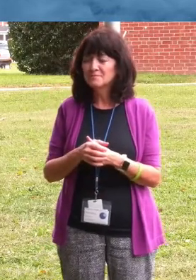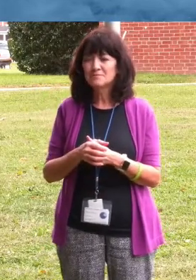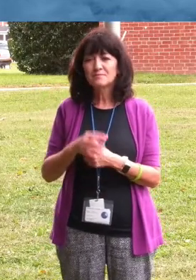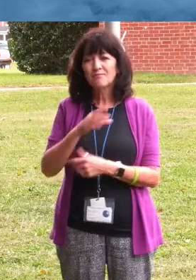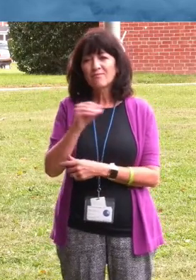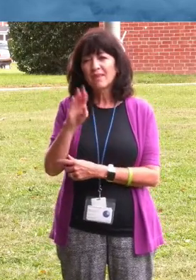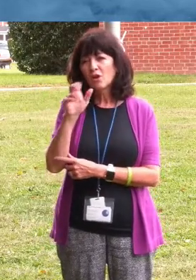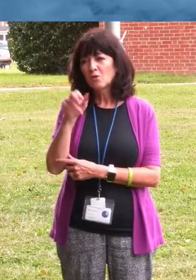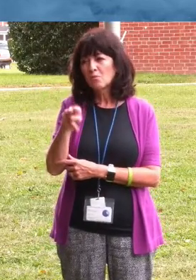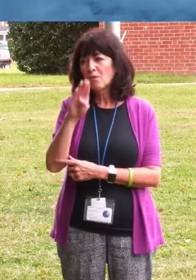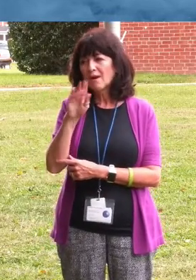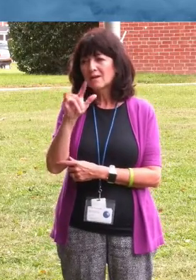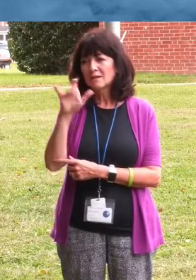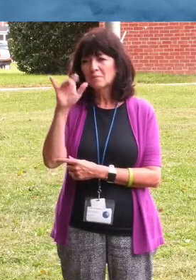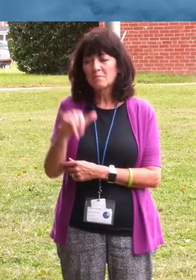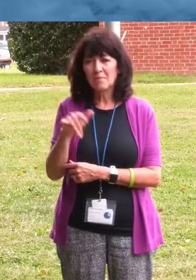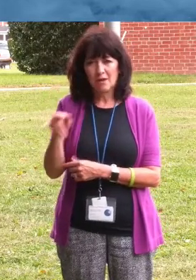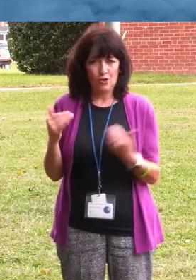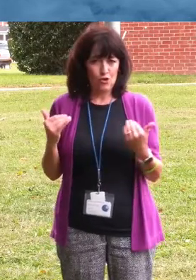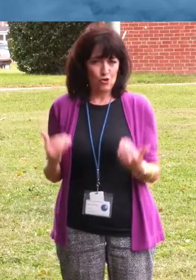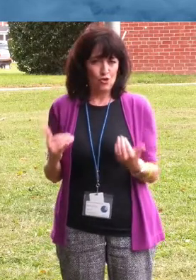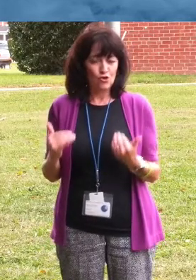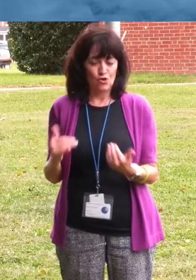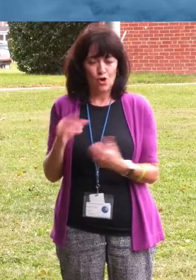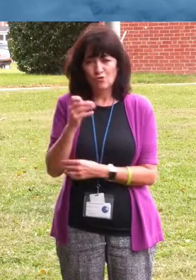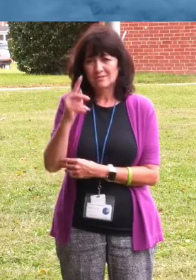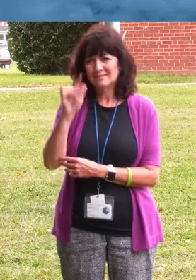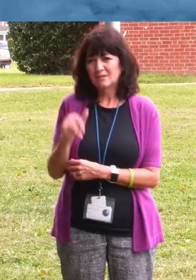Also Brian Bailey, who's the current Deputy Director.